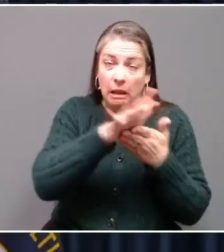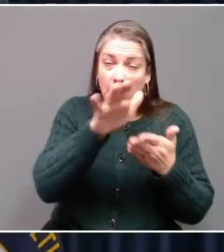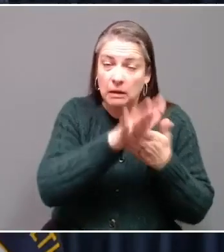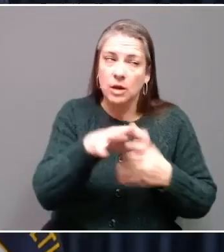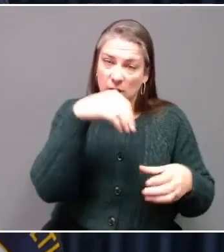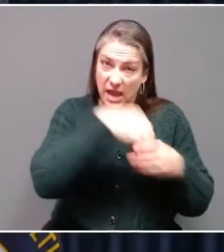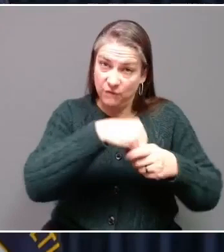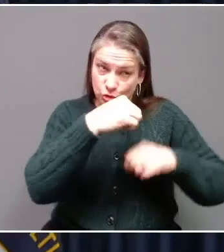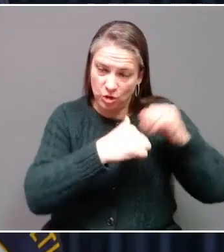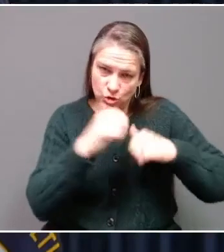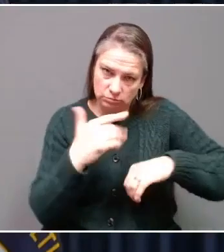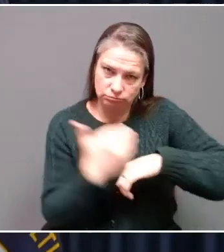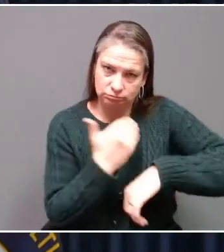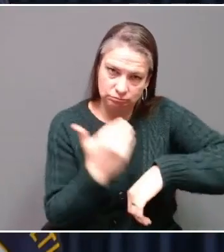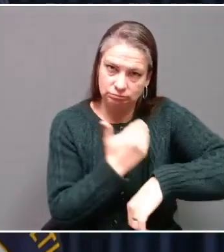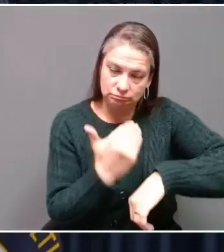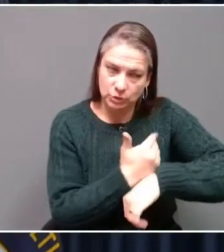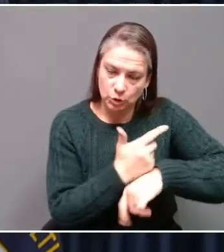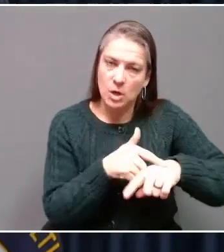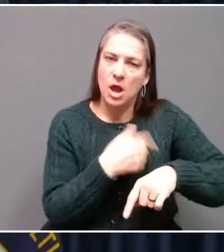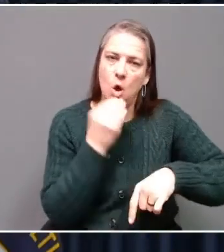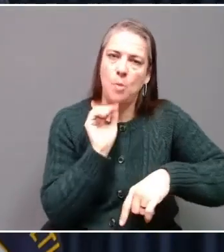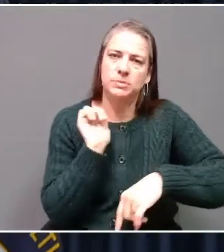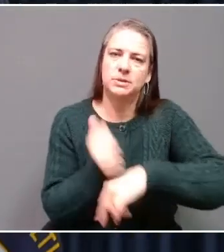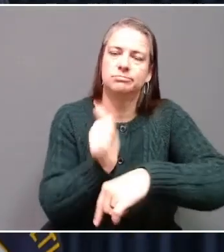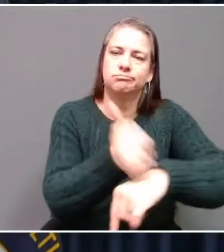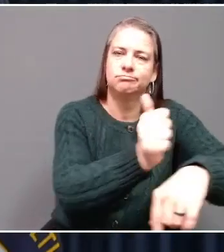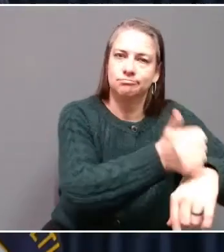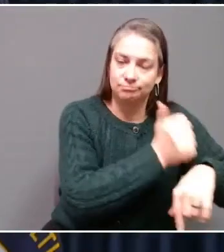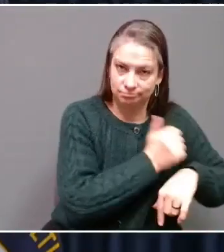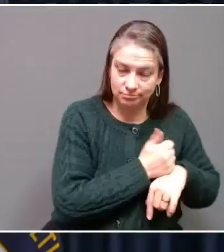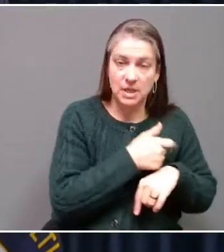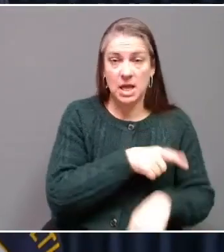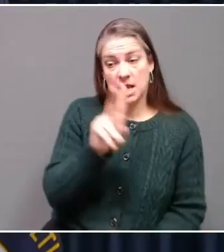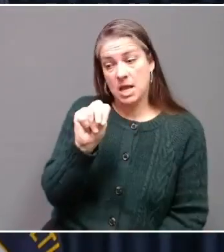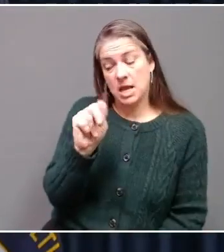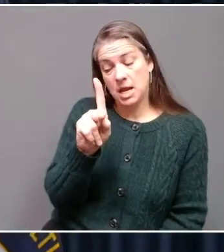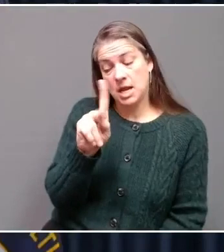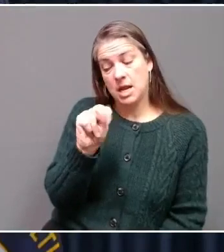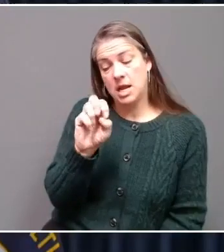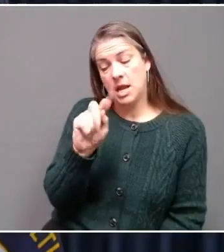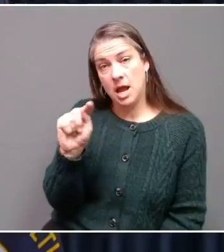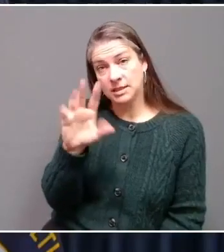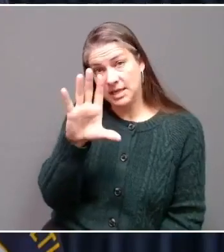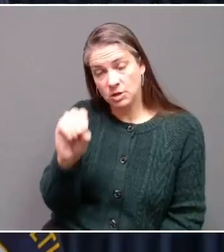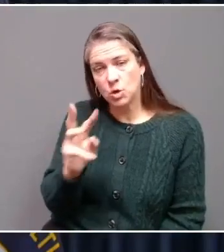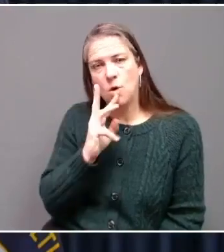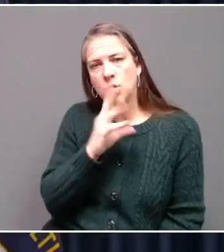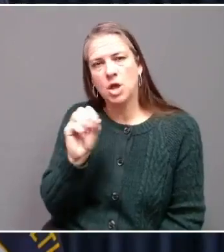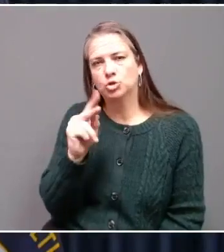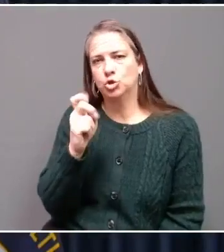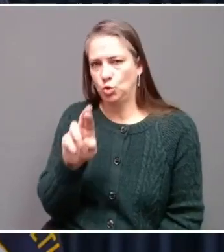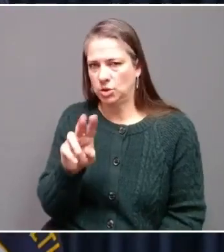start building some homes. That it's going to be done by the Knott County Water and Sewer District. And in Western Kentucky,